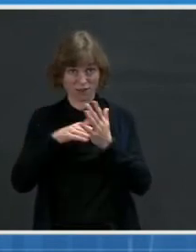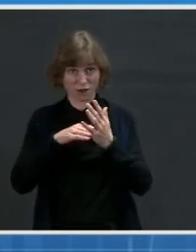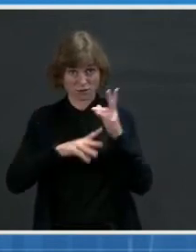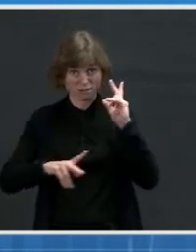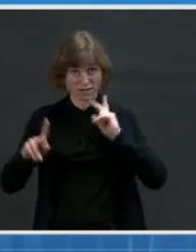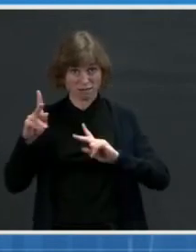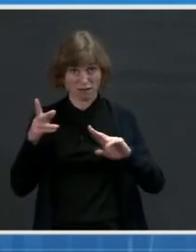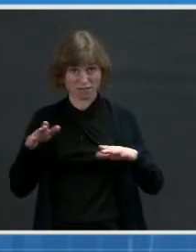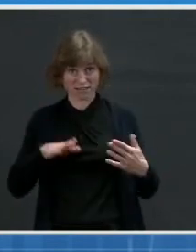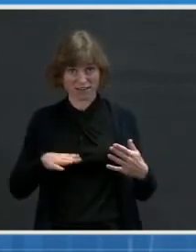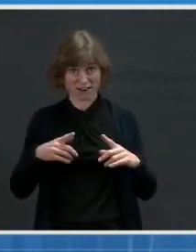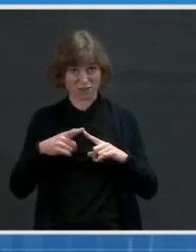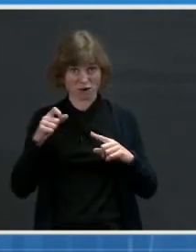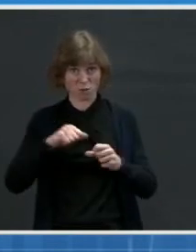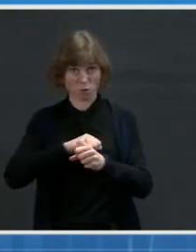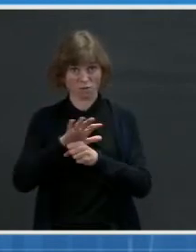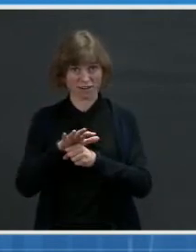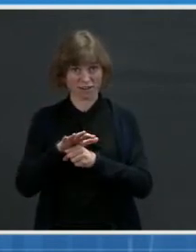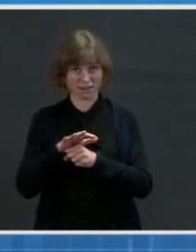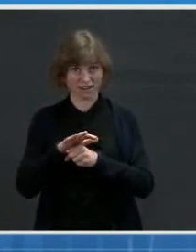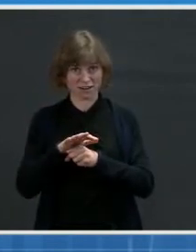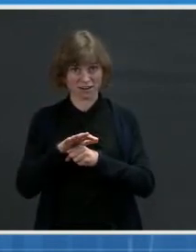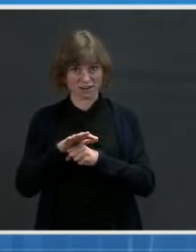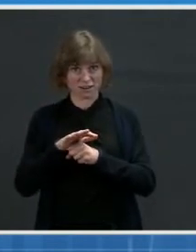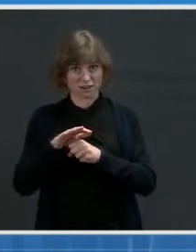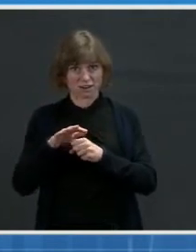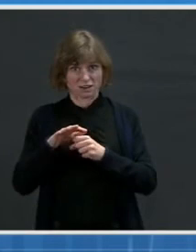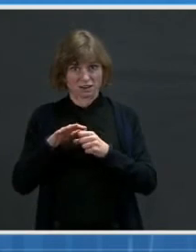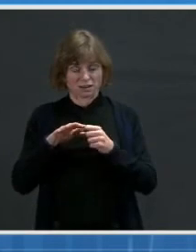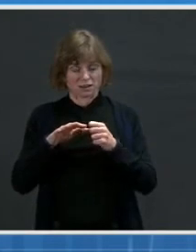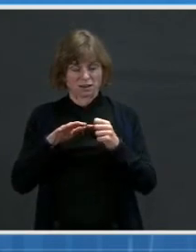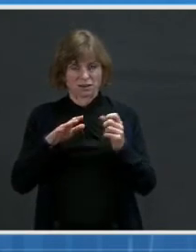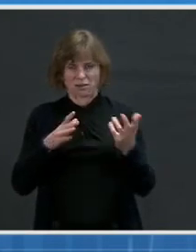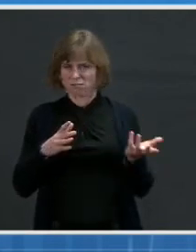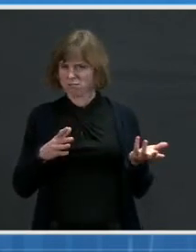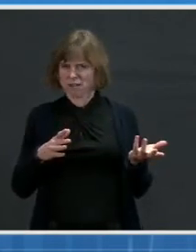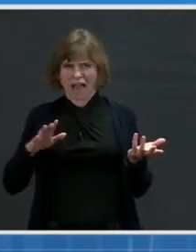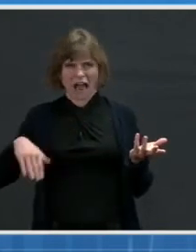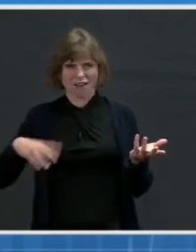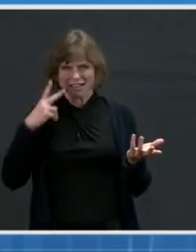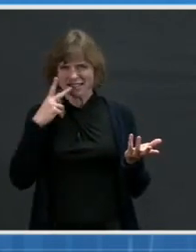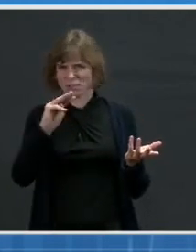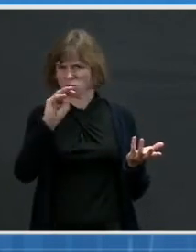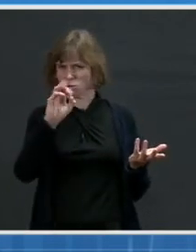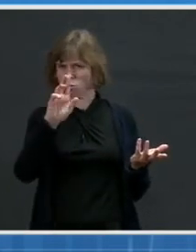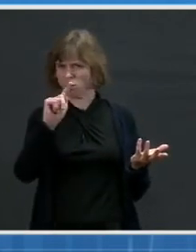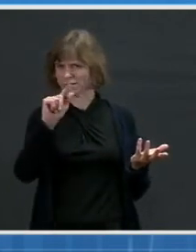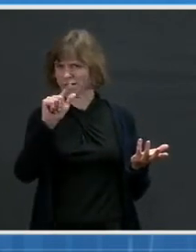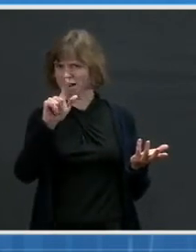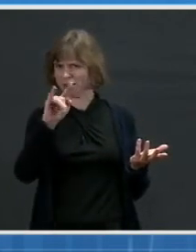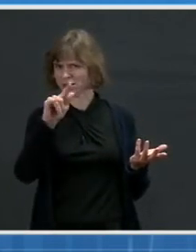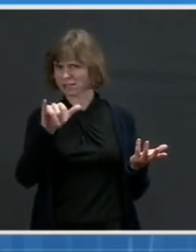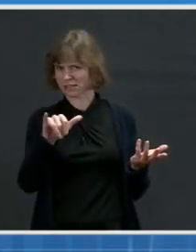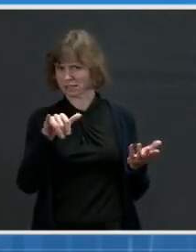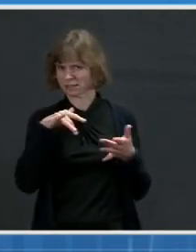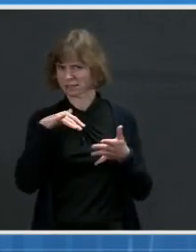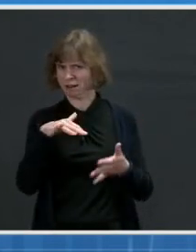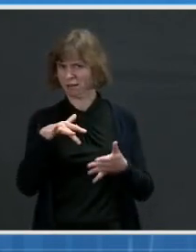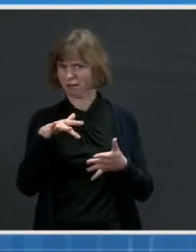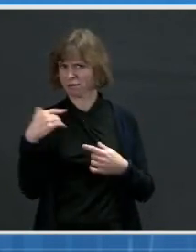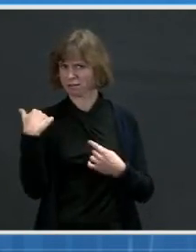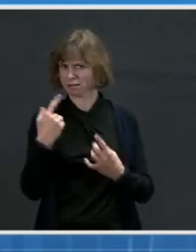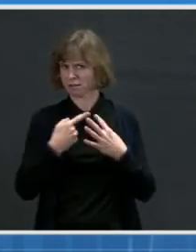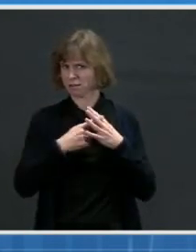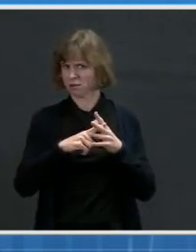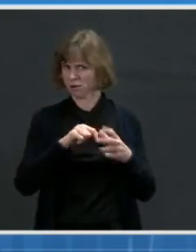died as a result of COVID-19 in this country. And I also haven't seen a mortality study done yet since the pandemic